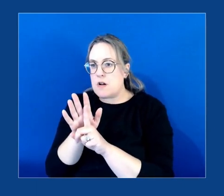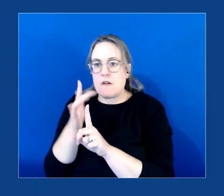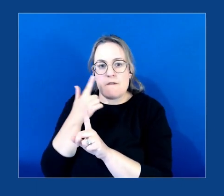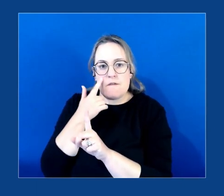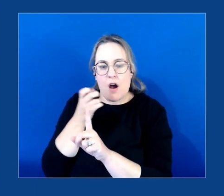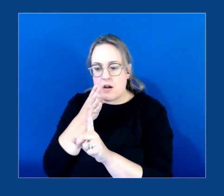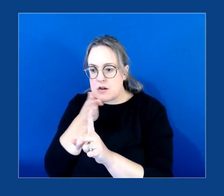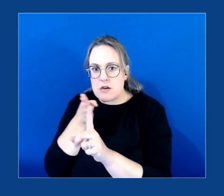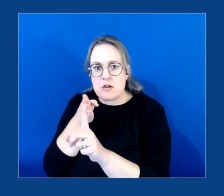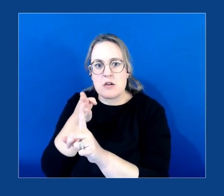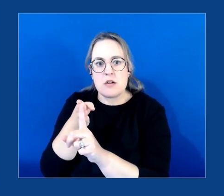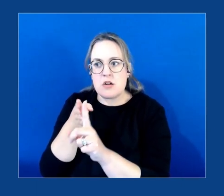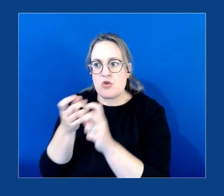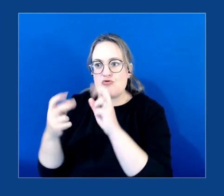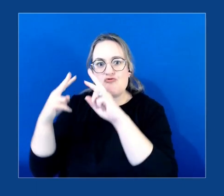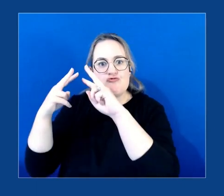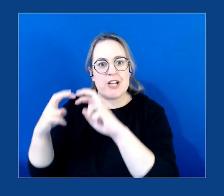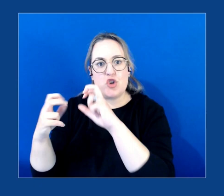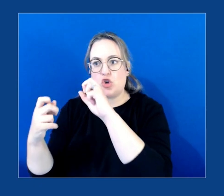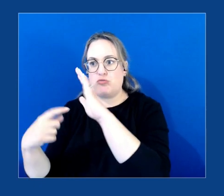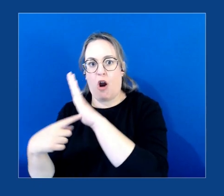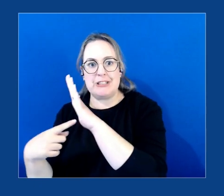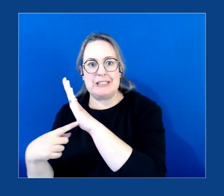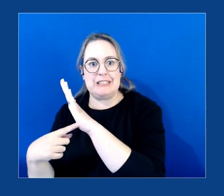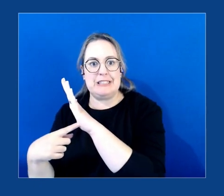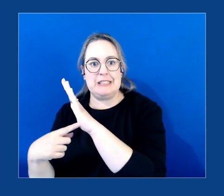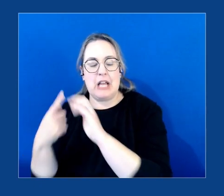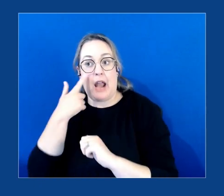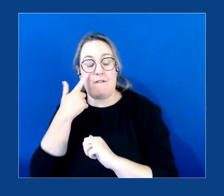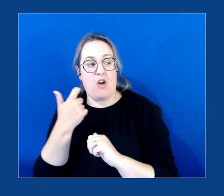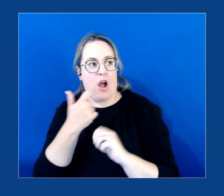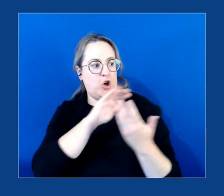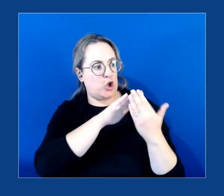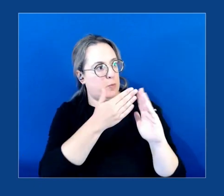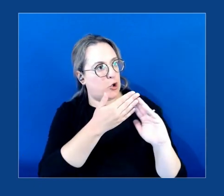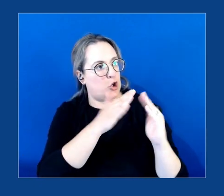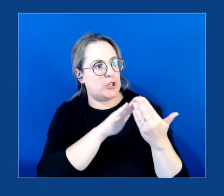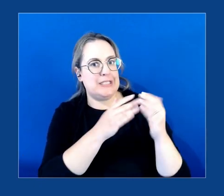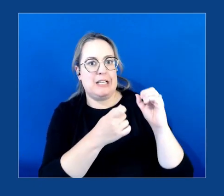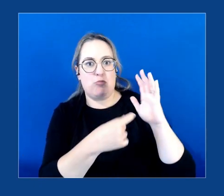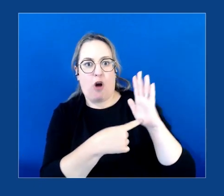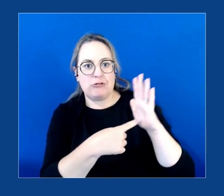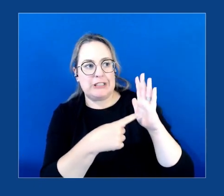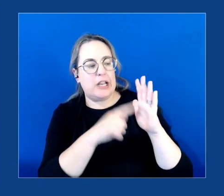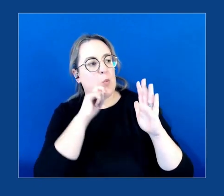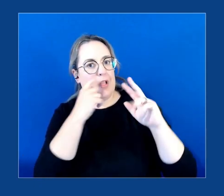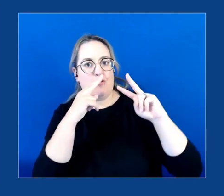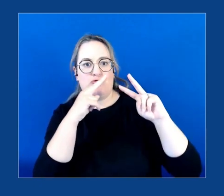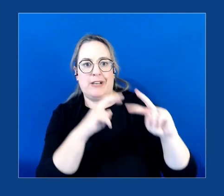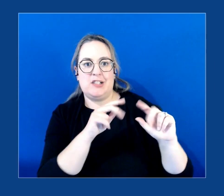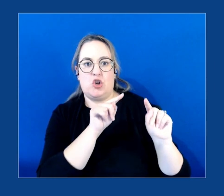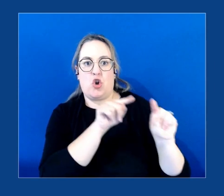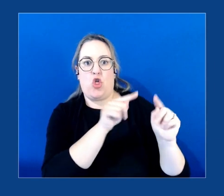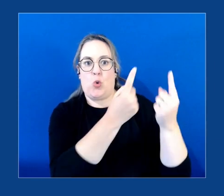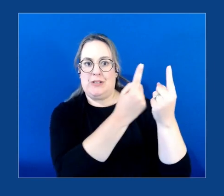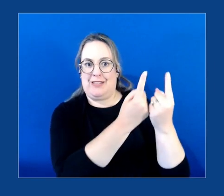their research priorities and the priorities of their communities, and thereby enriching us all. And I've